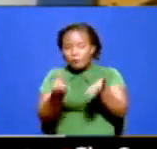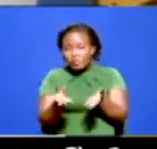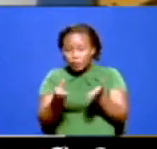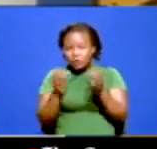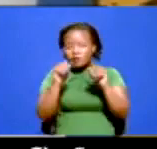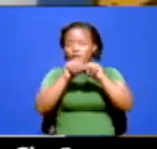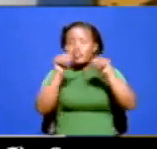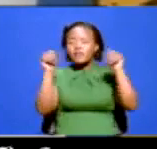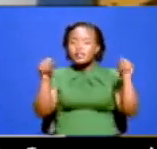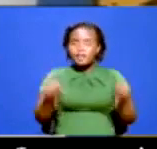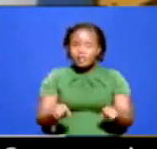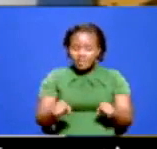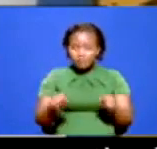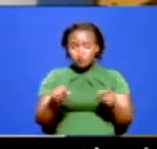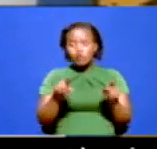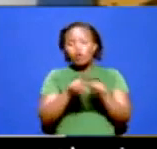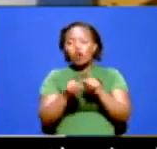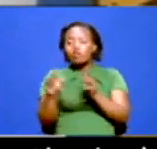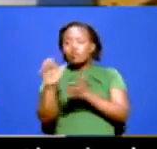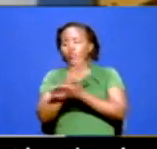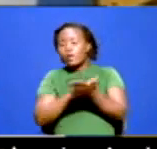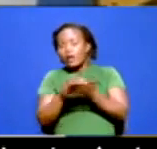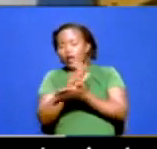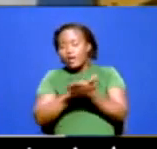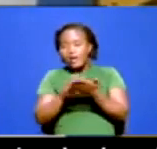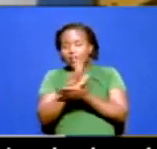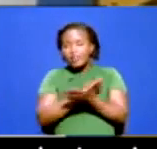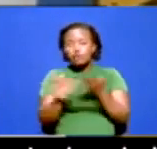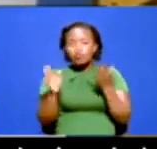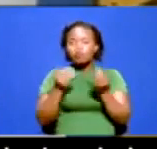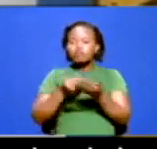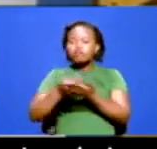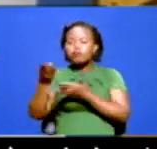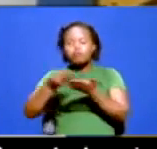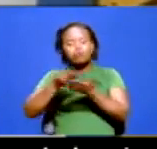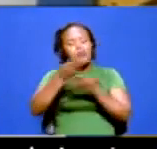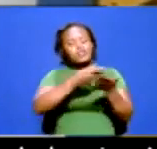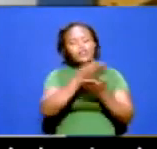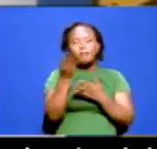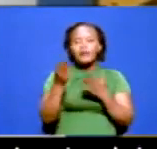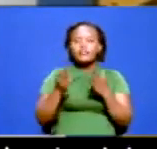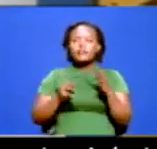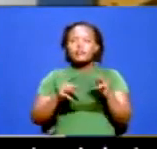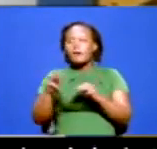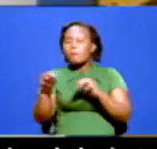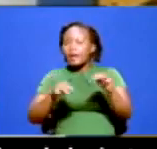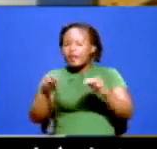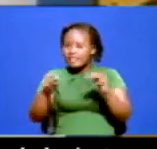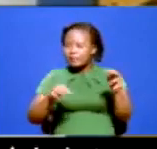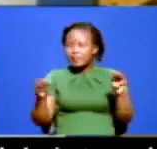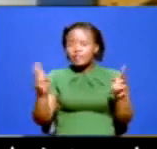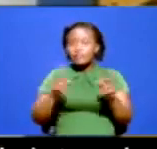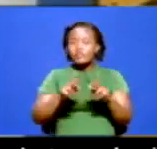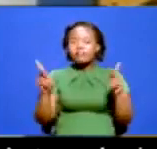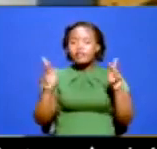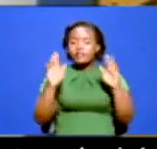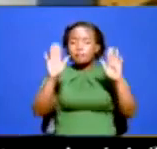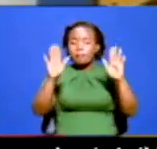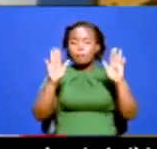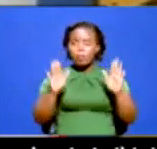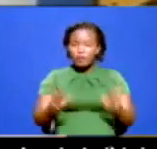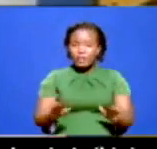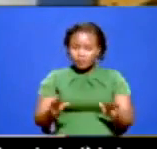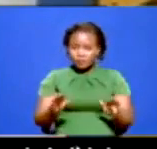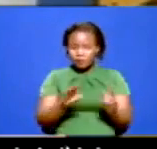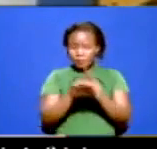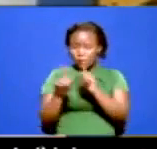systems, areas of supplies management, they are very, very important. And because the